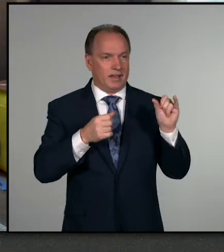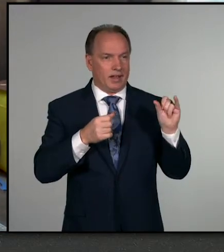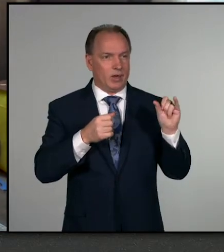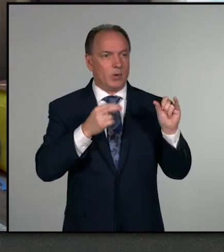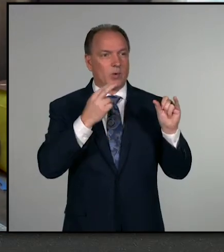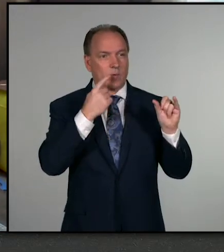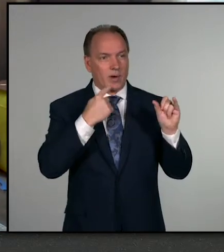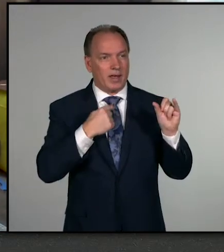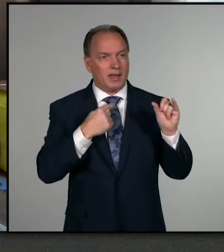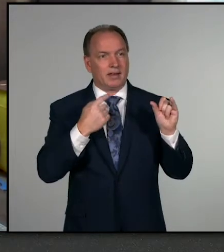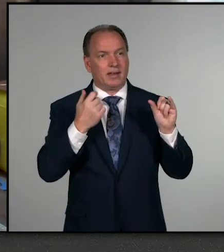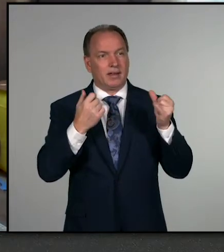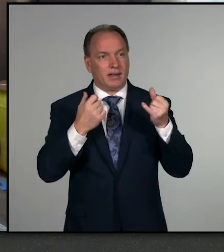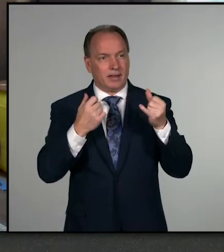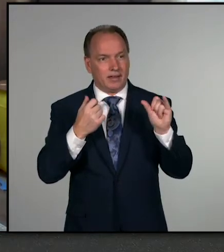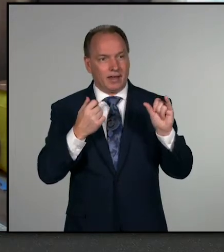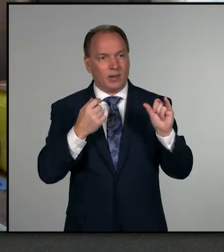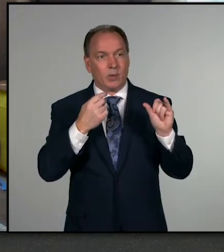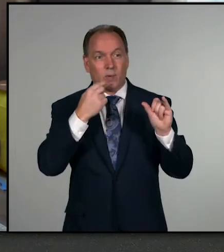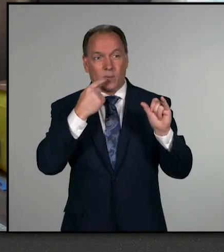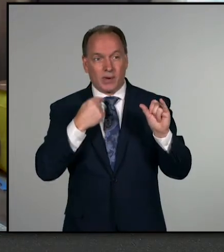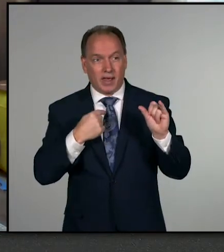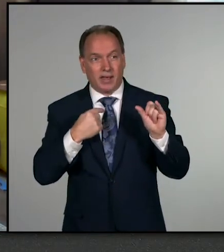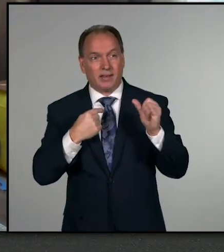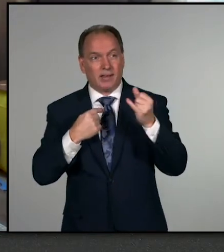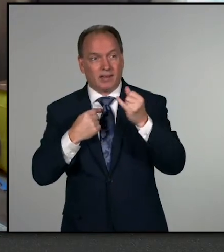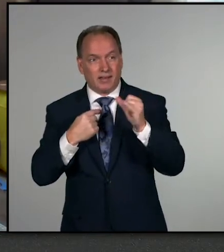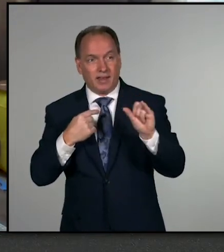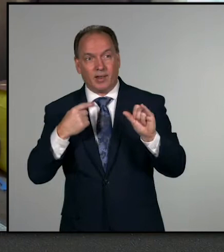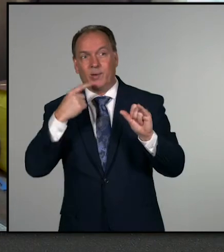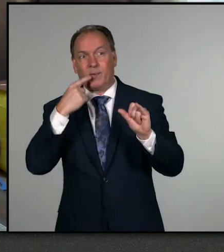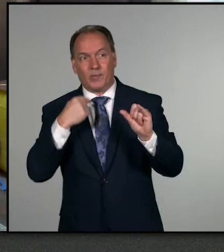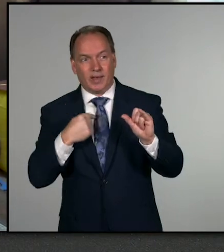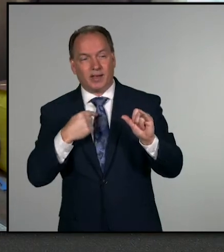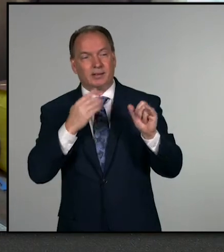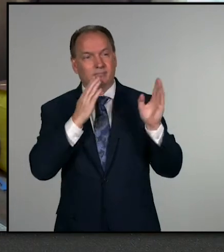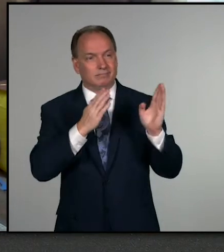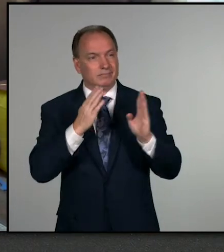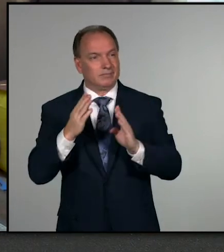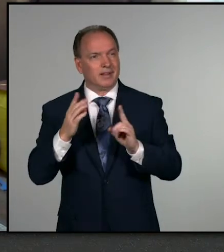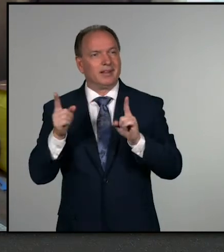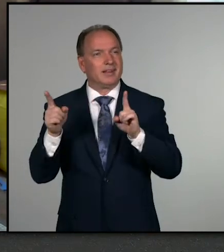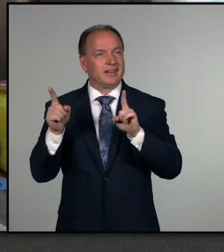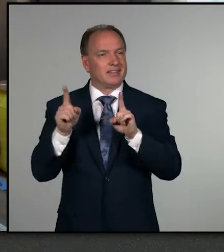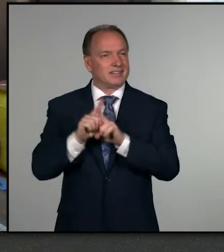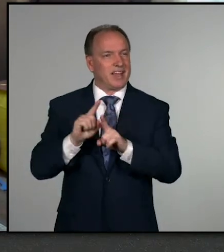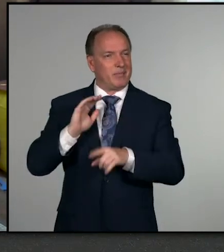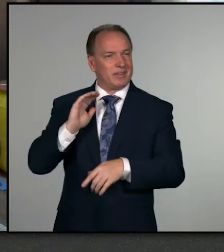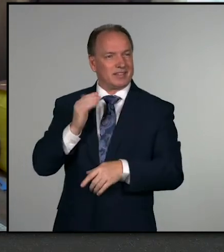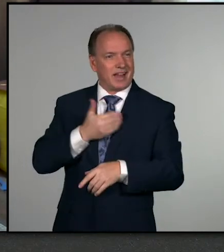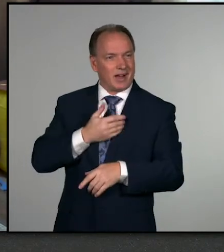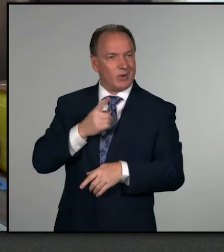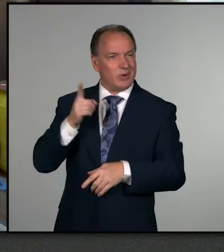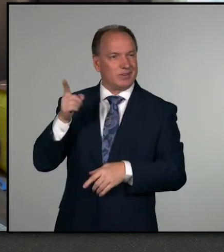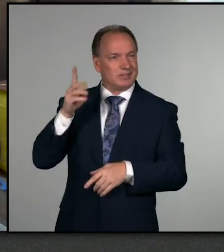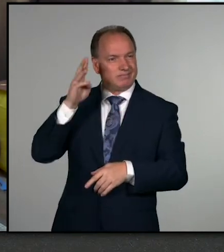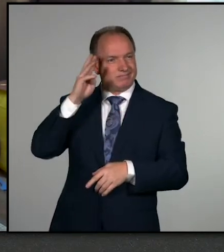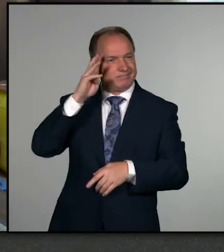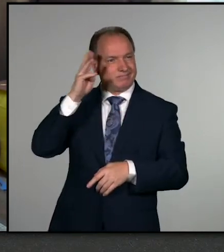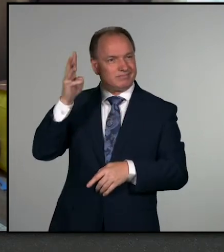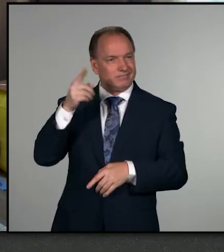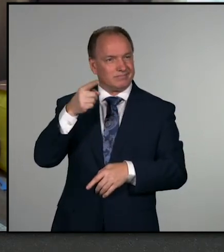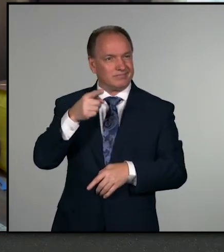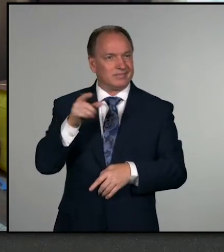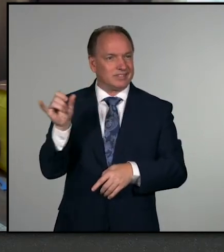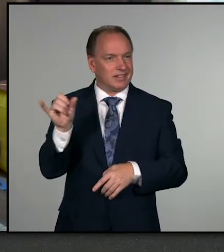Yellow, red, yellow, red, yellow, red. They have a yellow-red pattern, just like we made a yellow-red